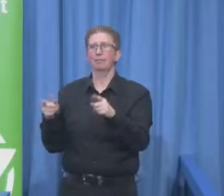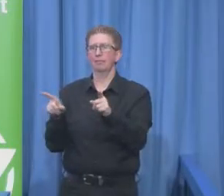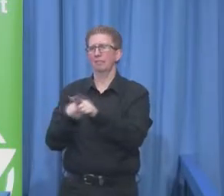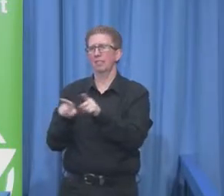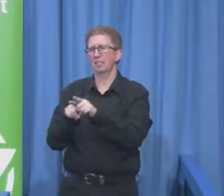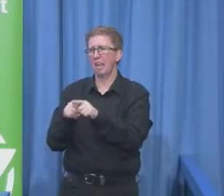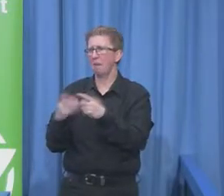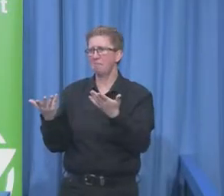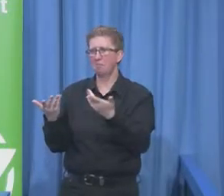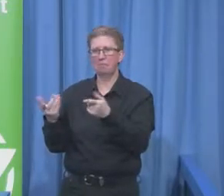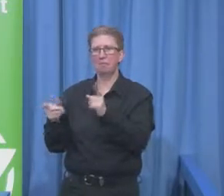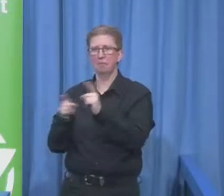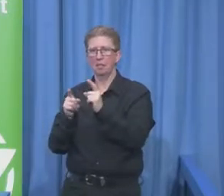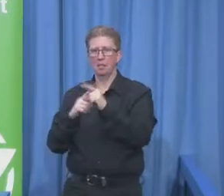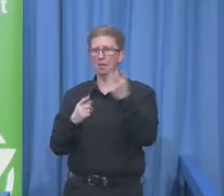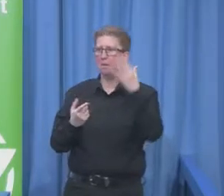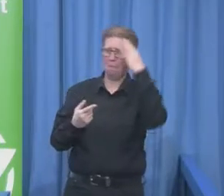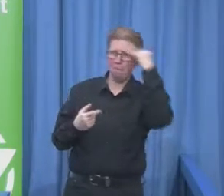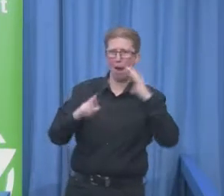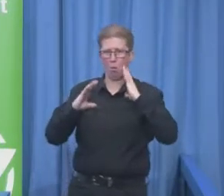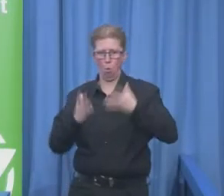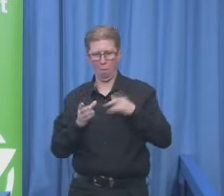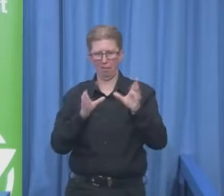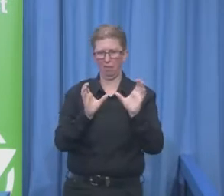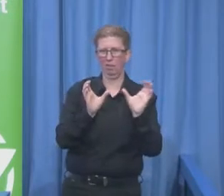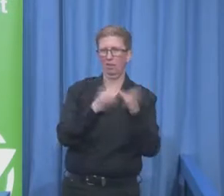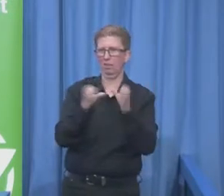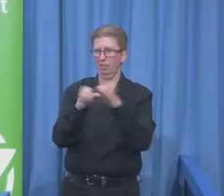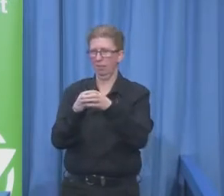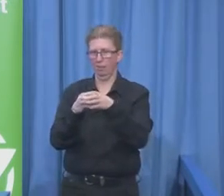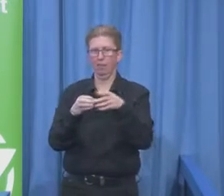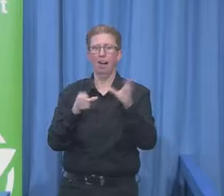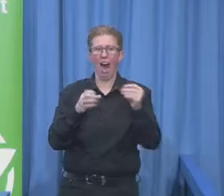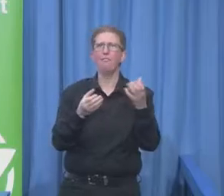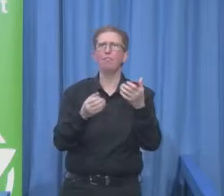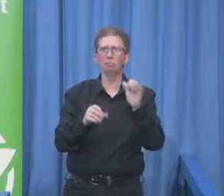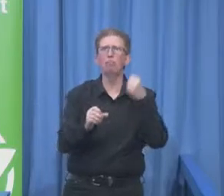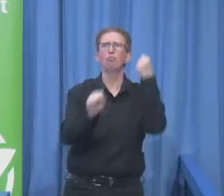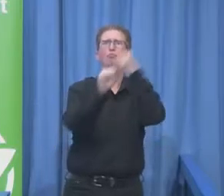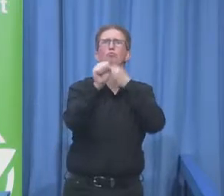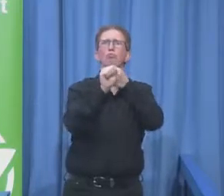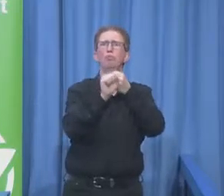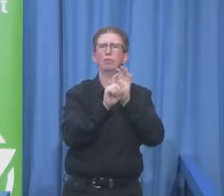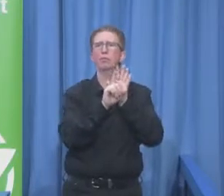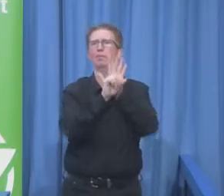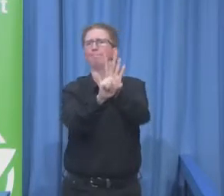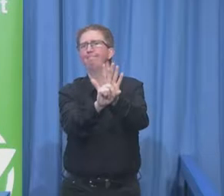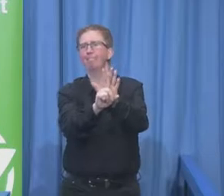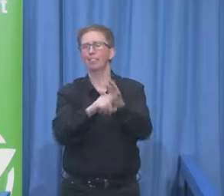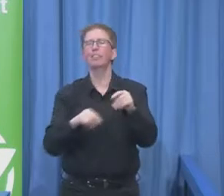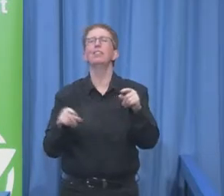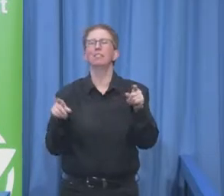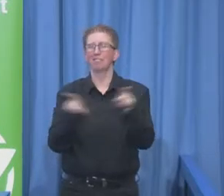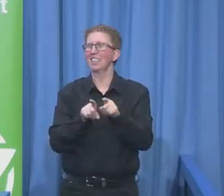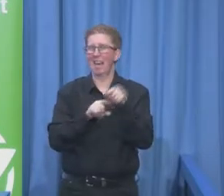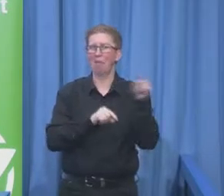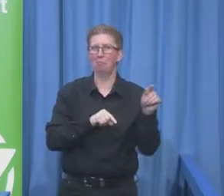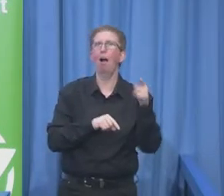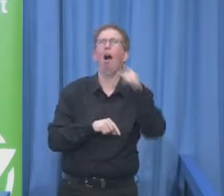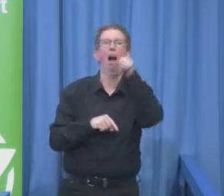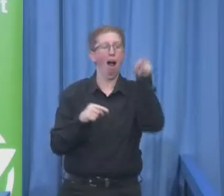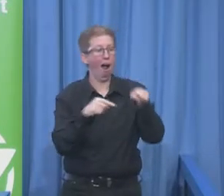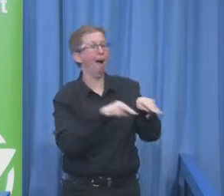begin by quickly introducing the three speakers who are there with us, and I'll go in alphabetical order. I have with me Cees here,